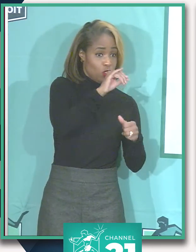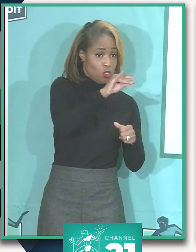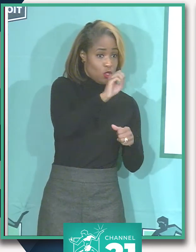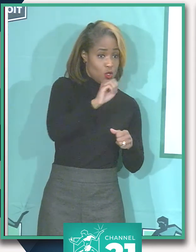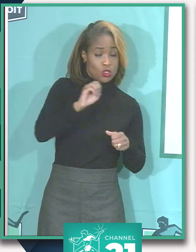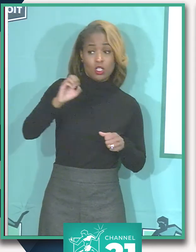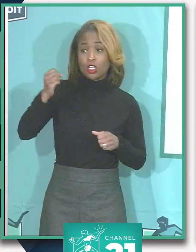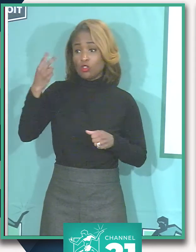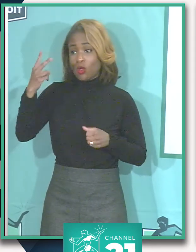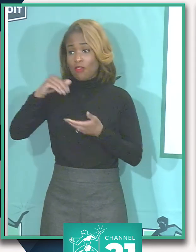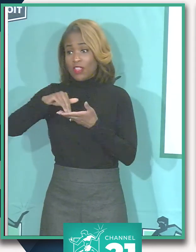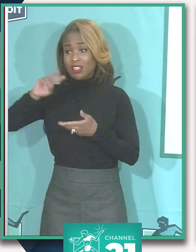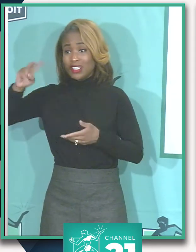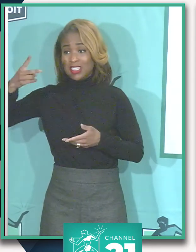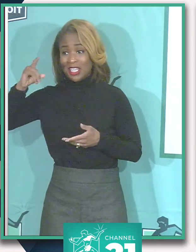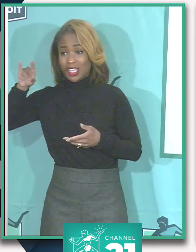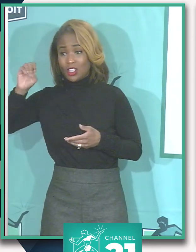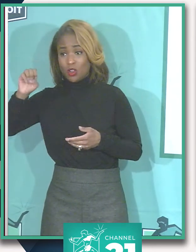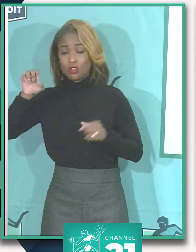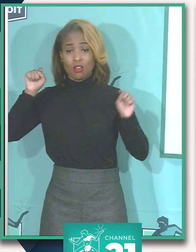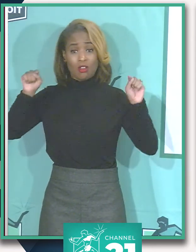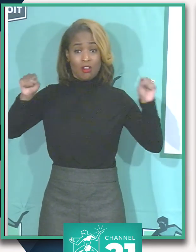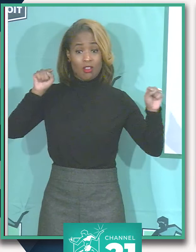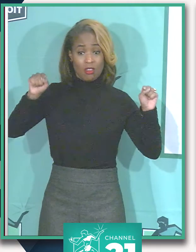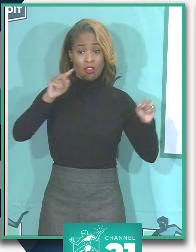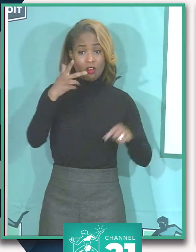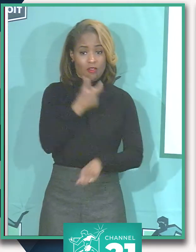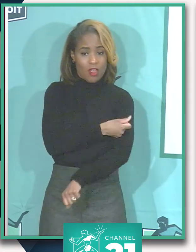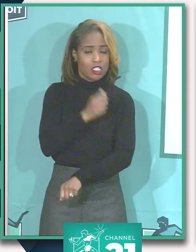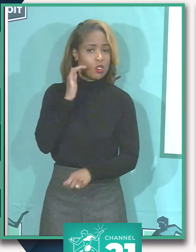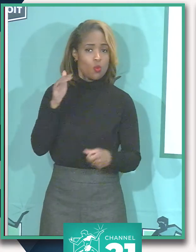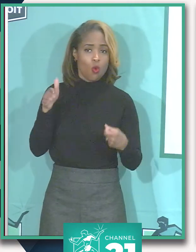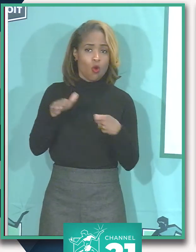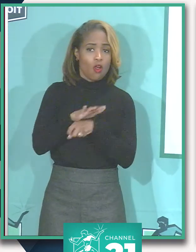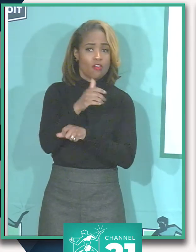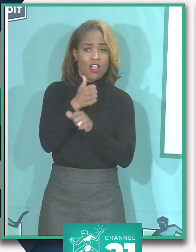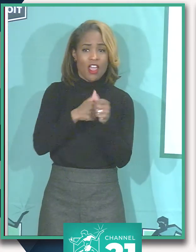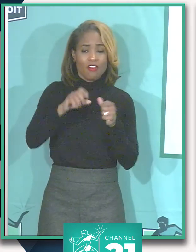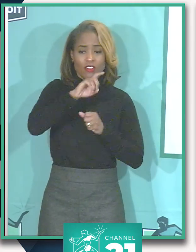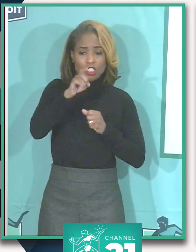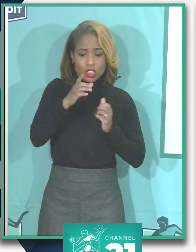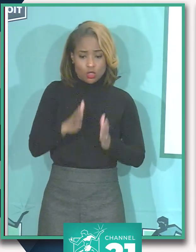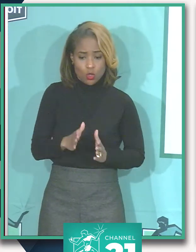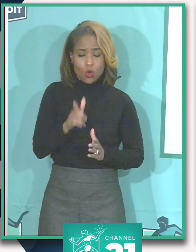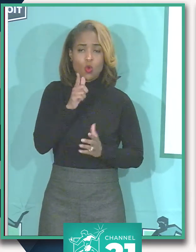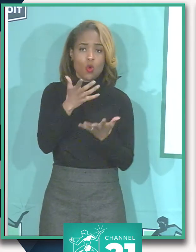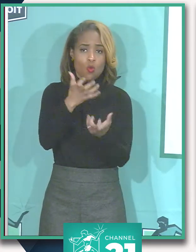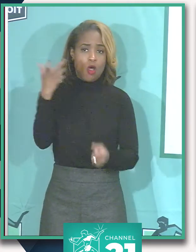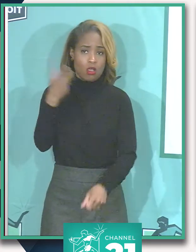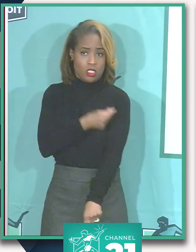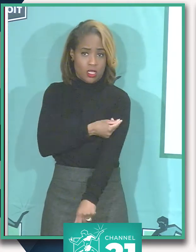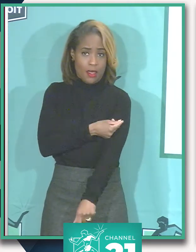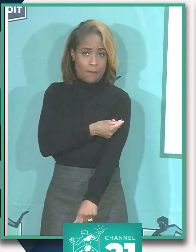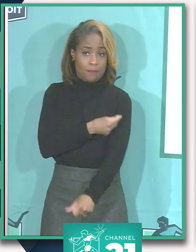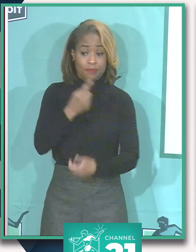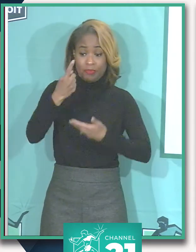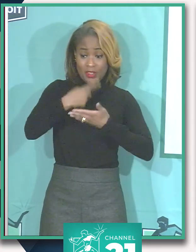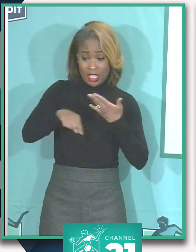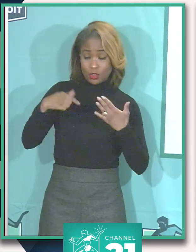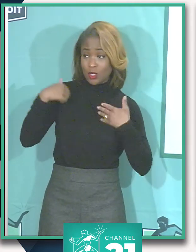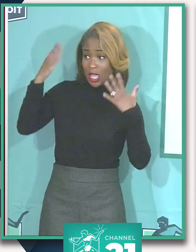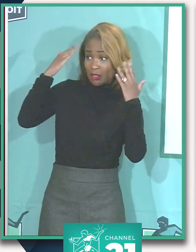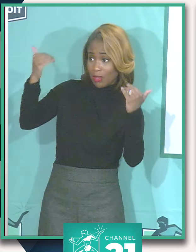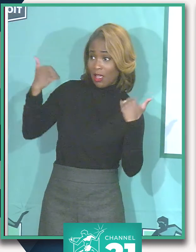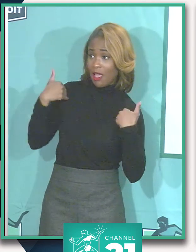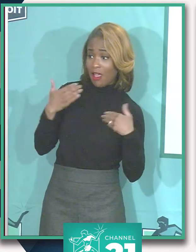12,000 second doses. Those Moderna Pfizer vaccines will cover every single Detroiter looking for a shot. Next week, I expect us to